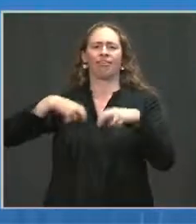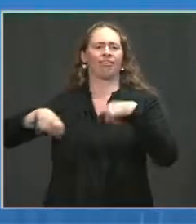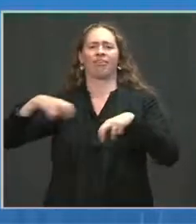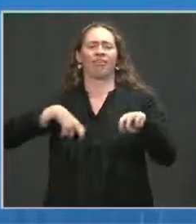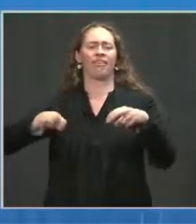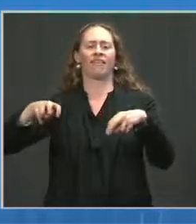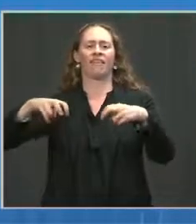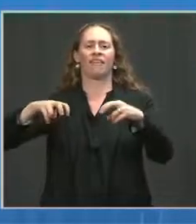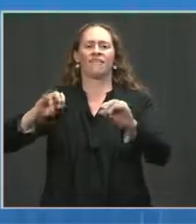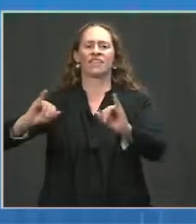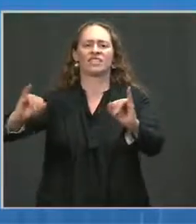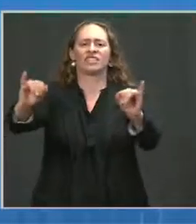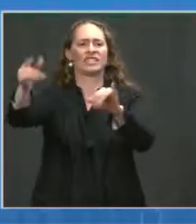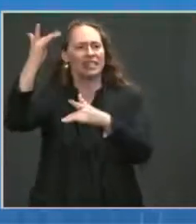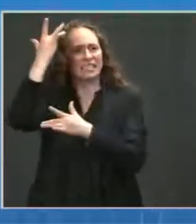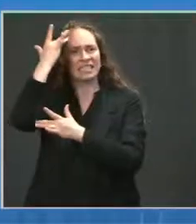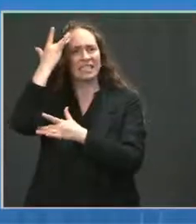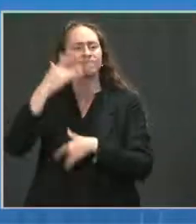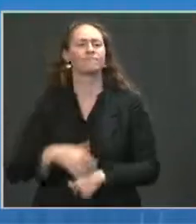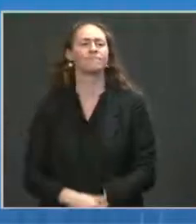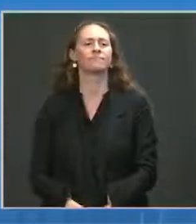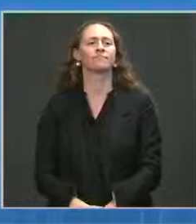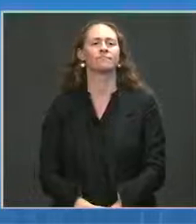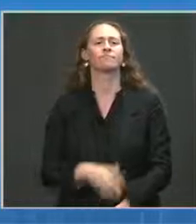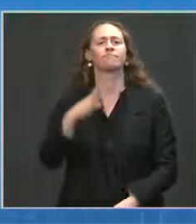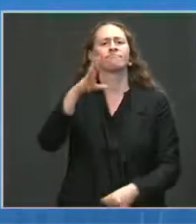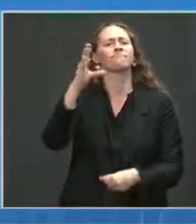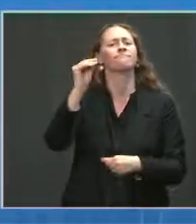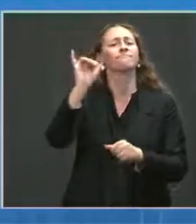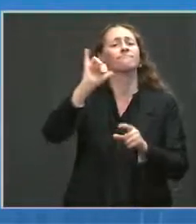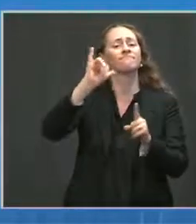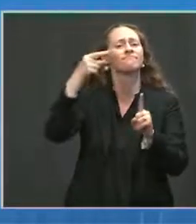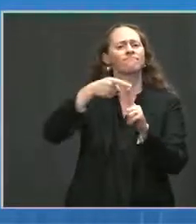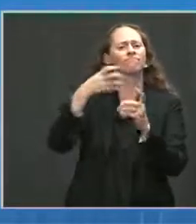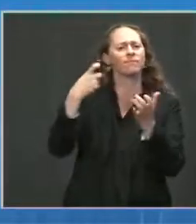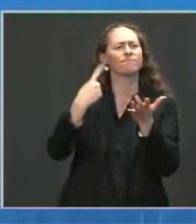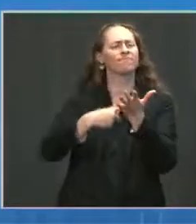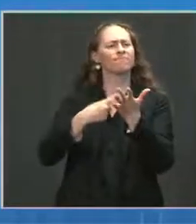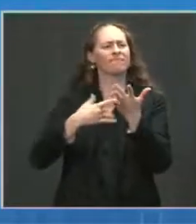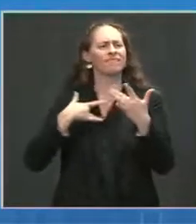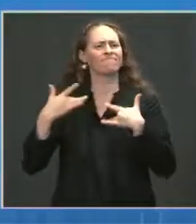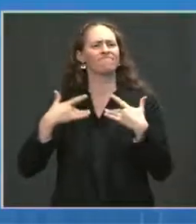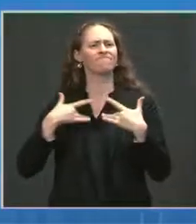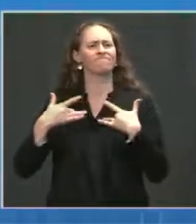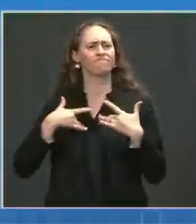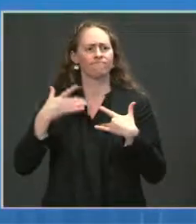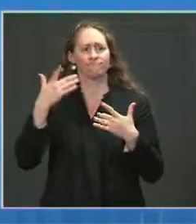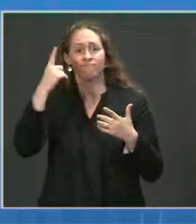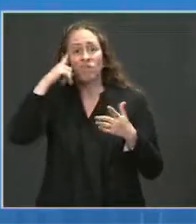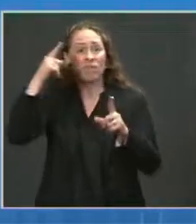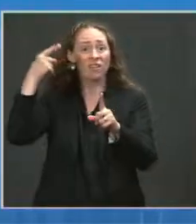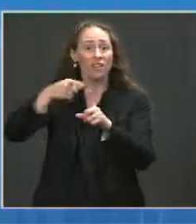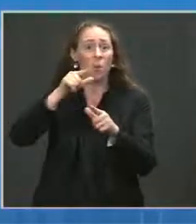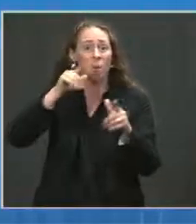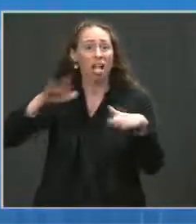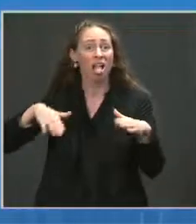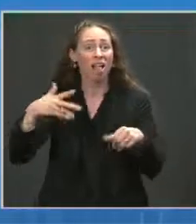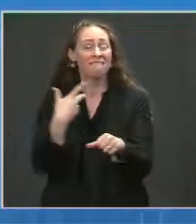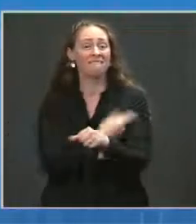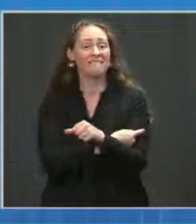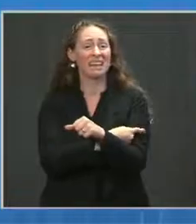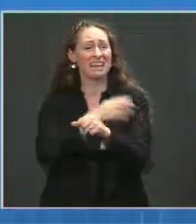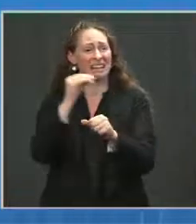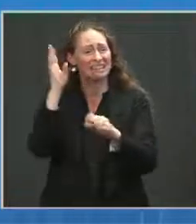higher viral loads are seen not just in those who are unvaccinated and infected, but also, and importantly, in the